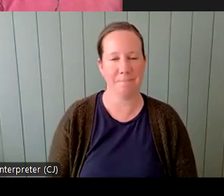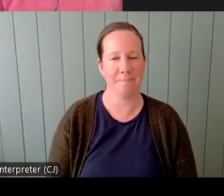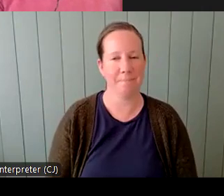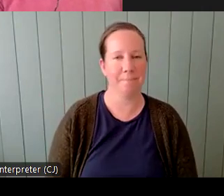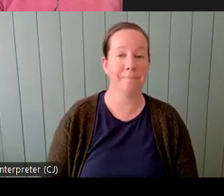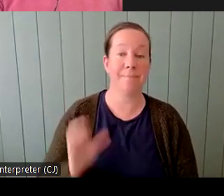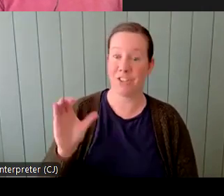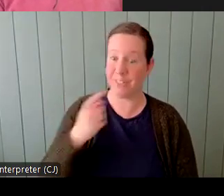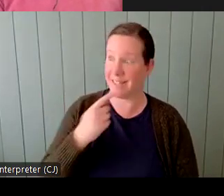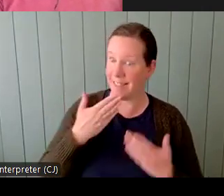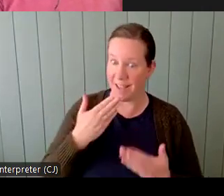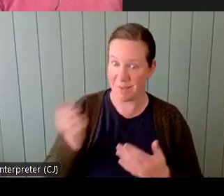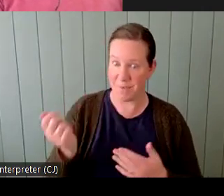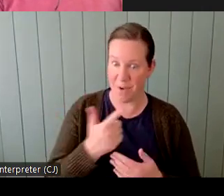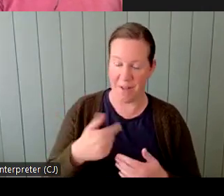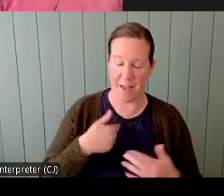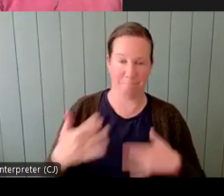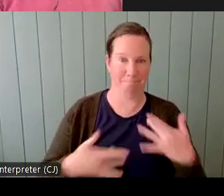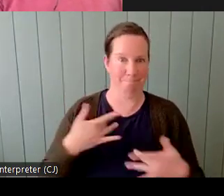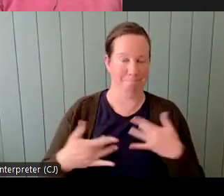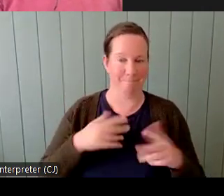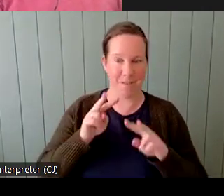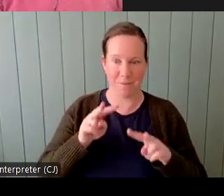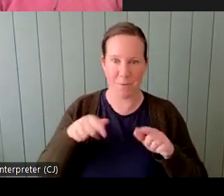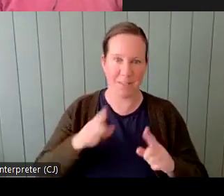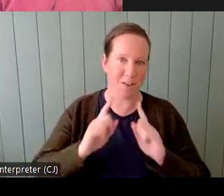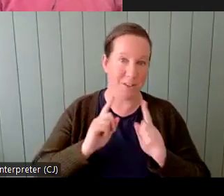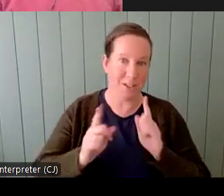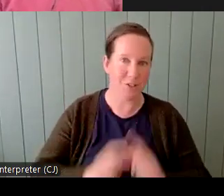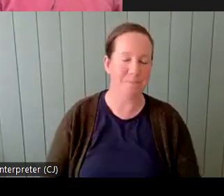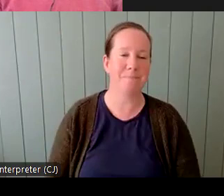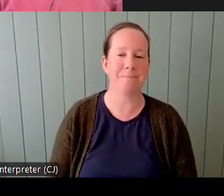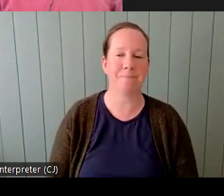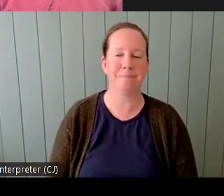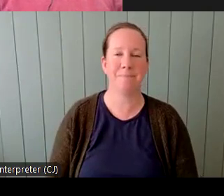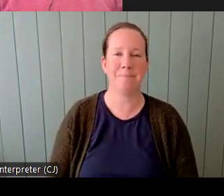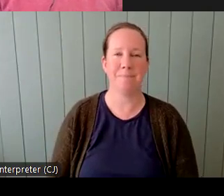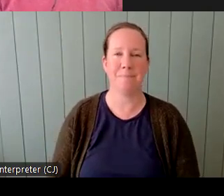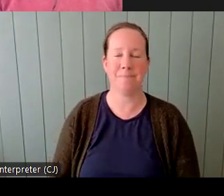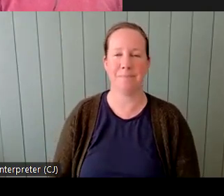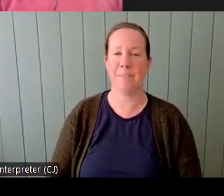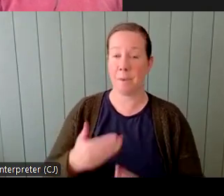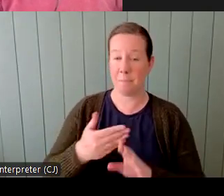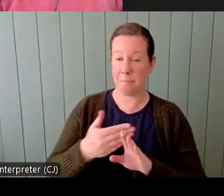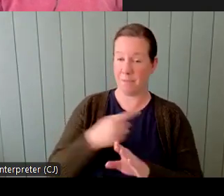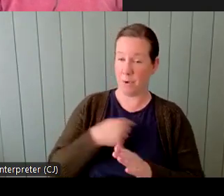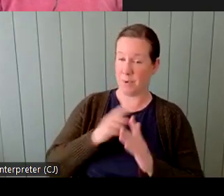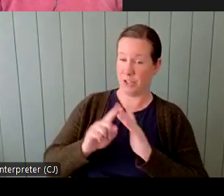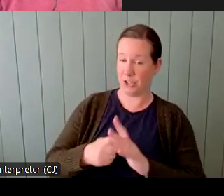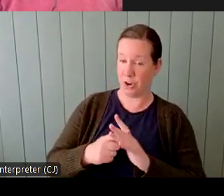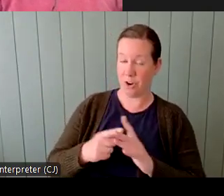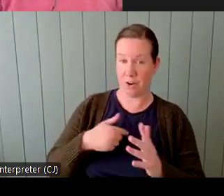so excited. I'm so looking forward to our conversation this afternoon. So, before we do that, I just want to say that this is